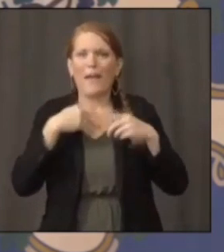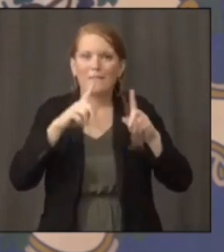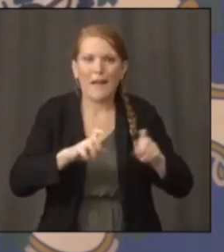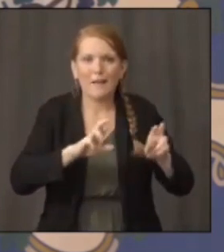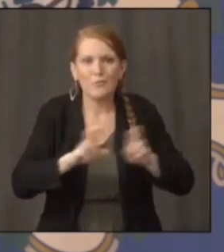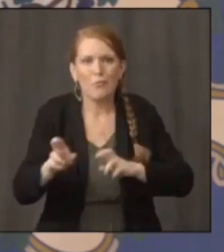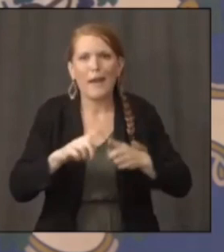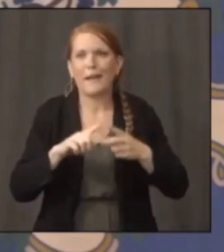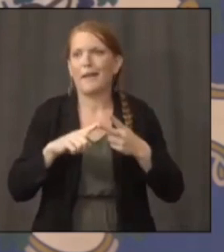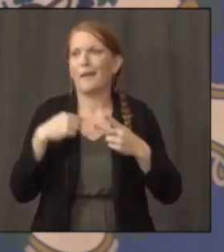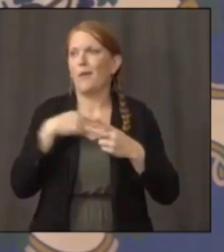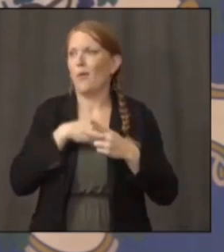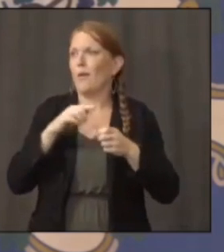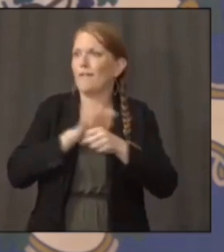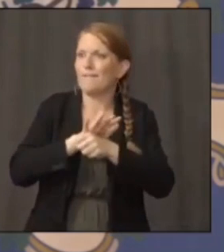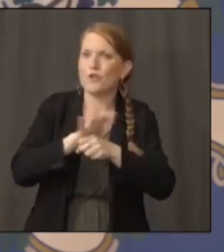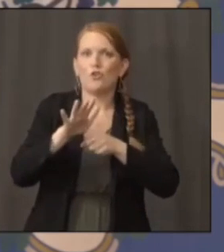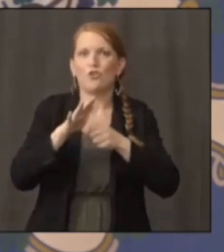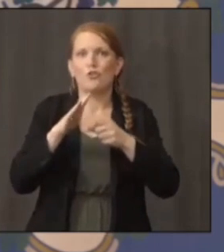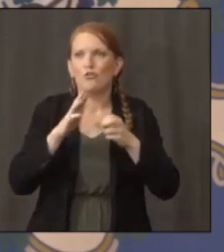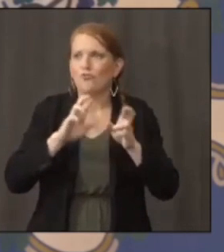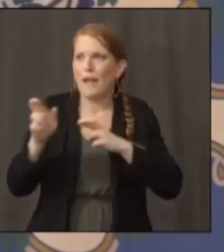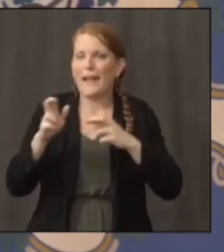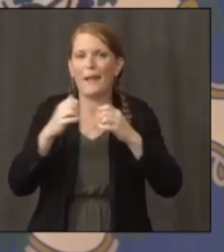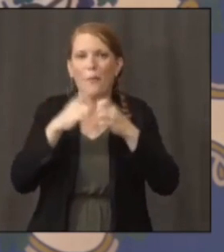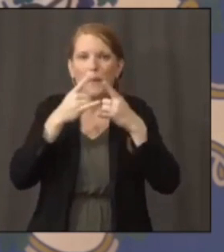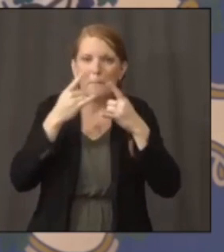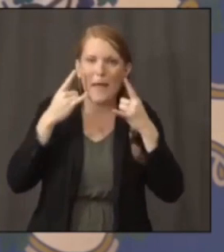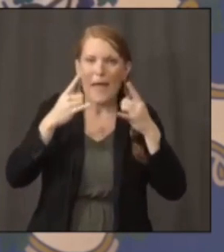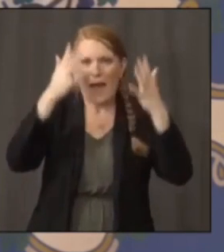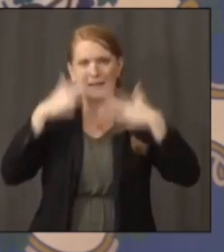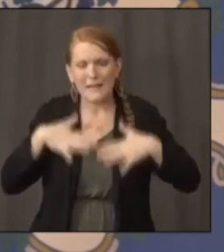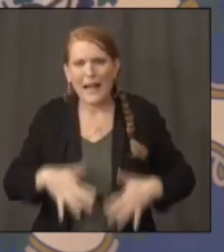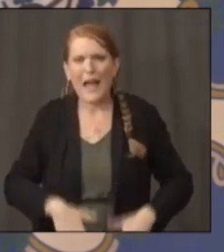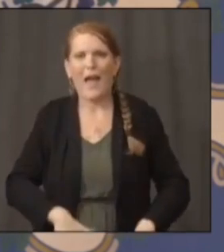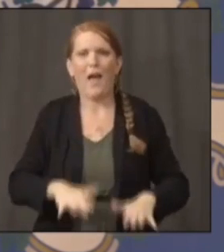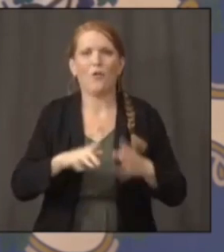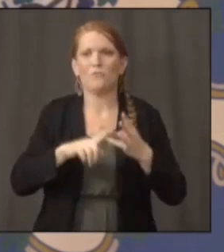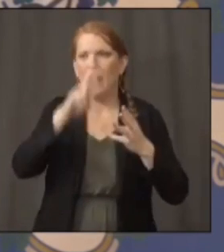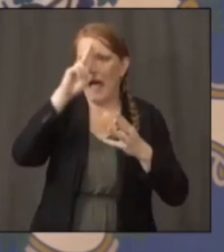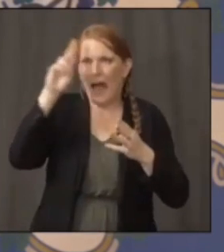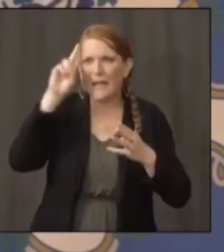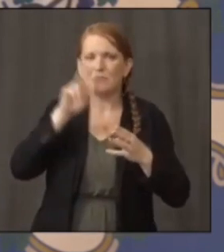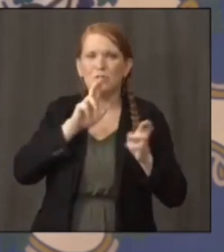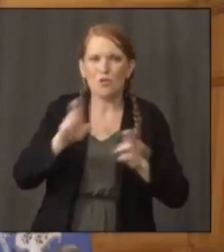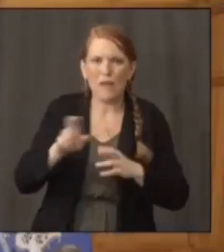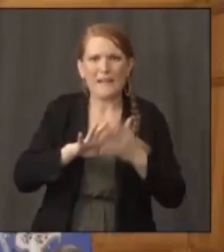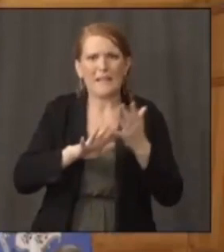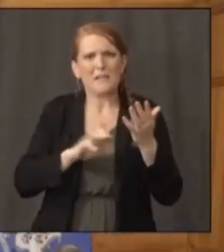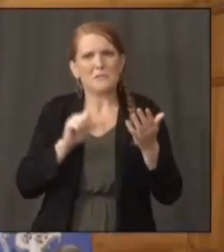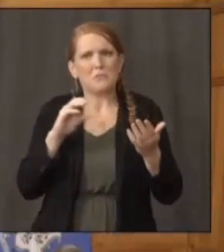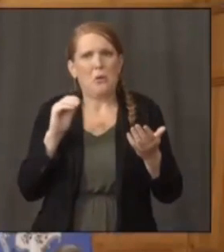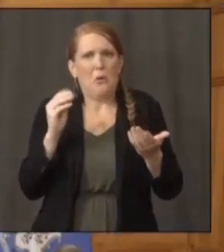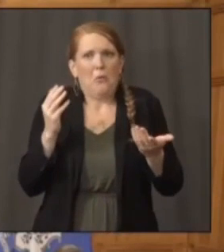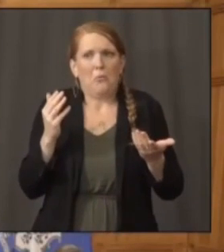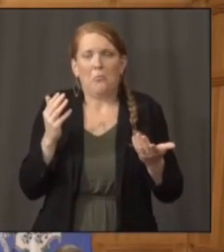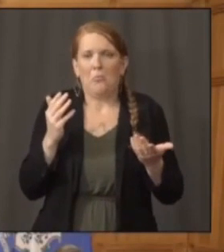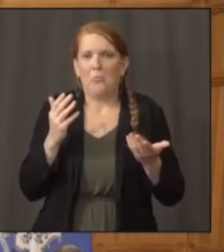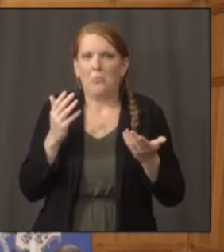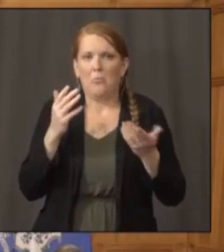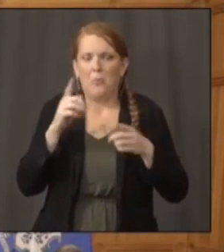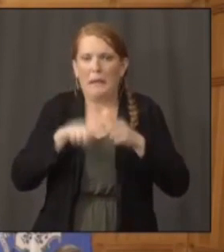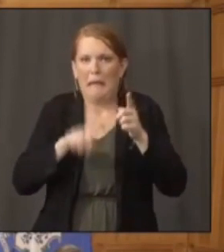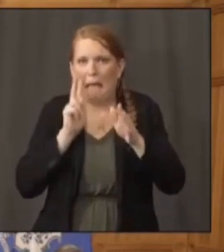masks and gowns. Our hospitals are ready to go. And let's hope to God this doesn't happen. Okay, and